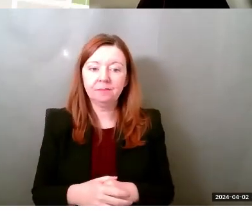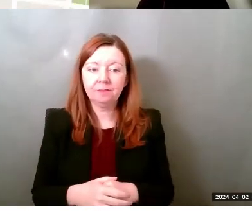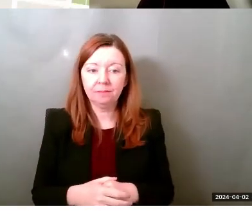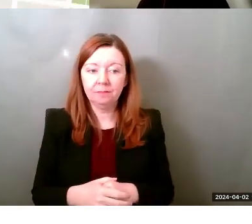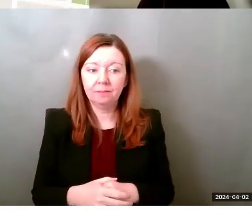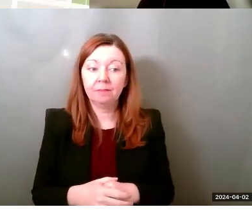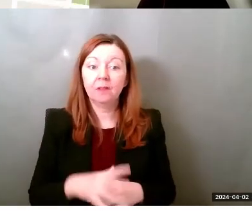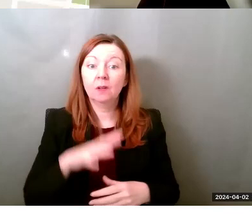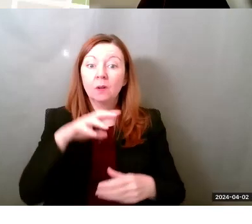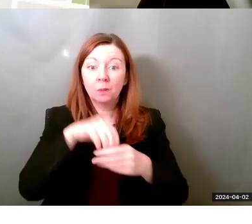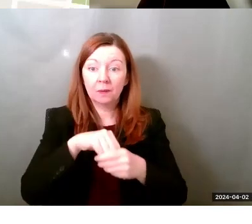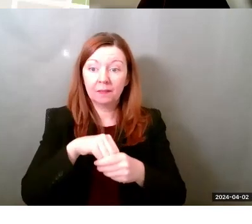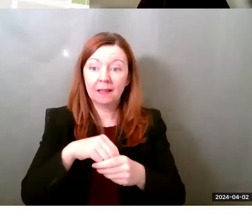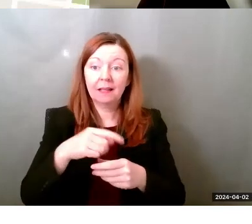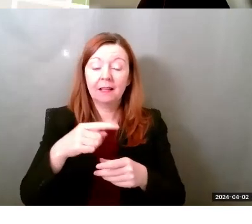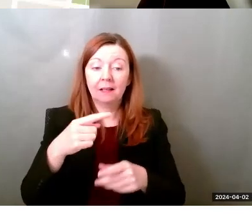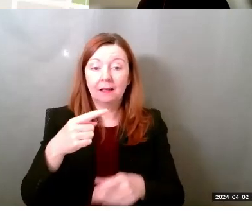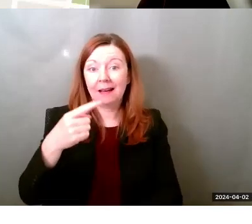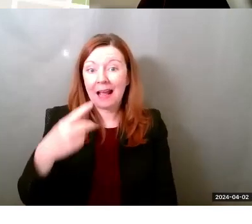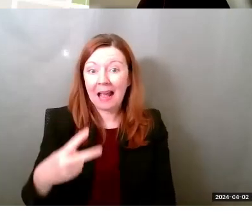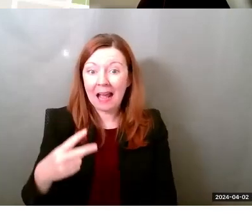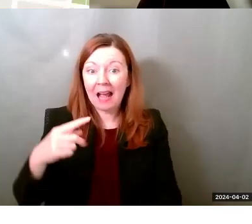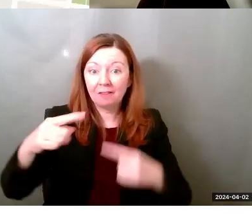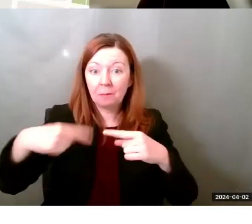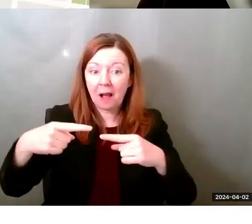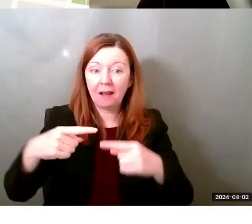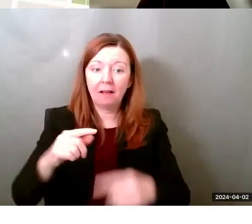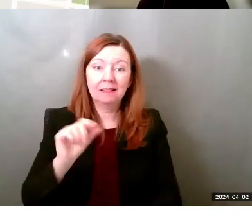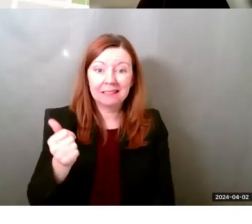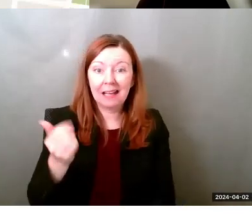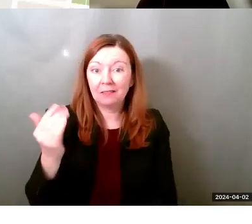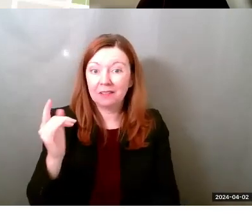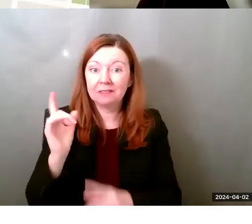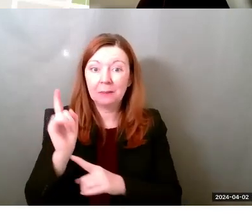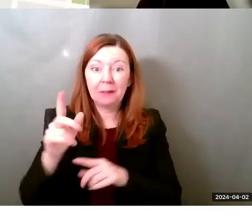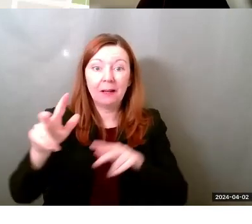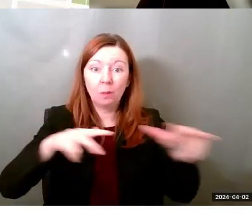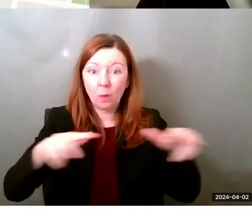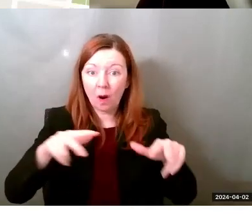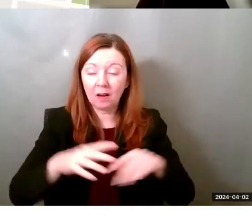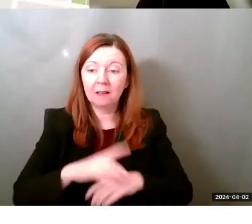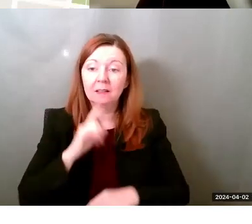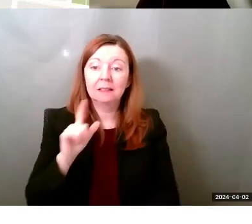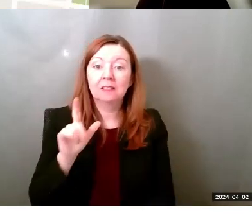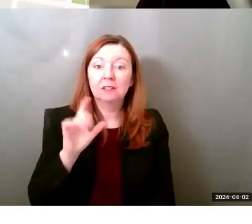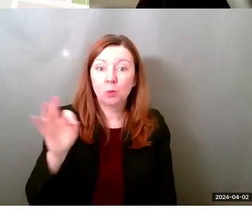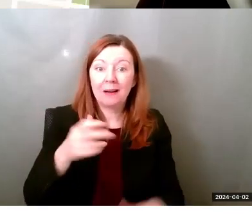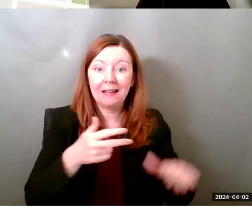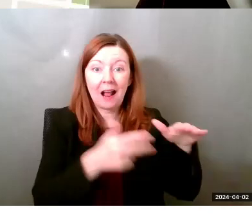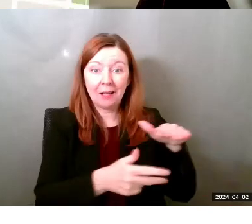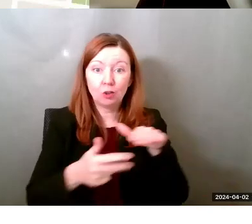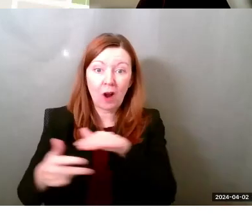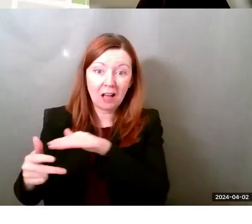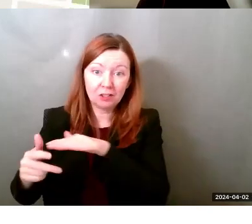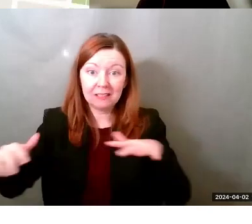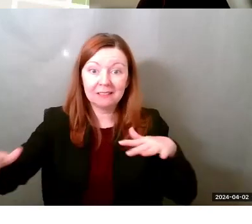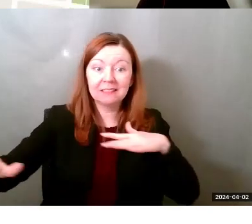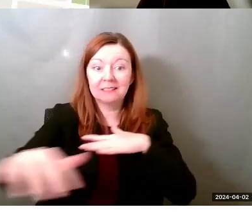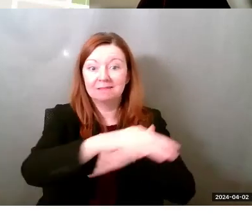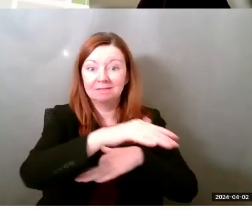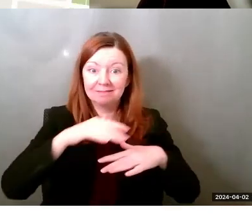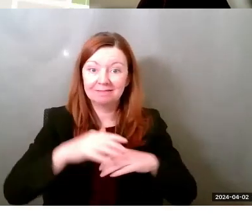And so within a half a mile or 10 or 15-minute walking distance, there's 29 garages that